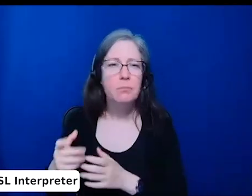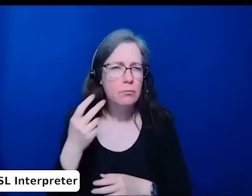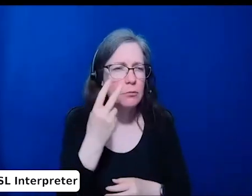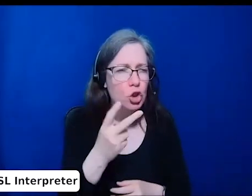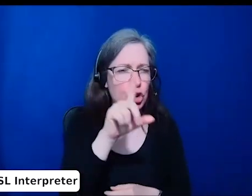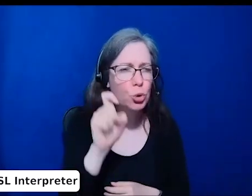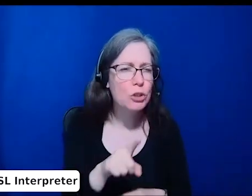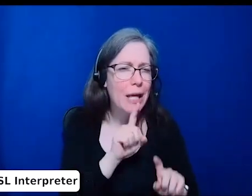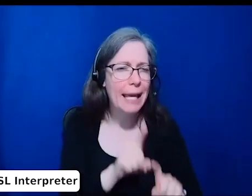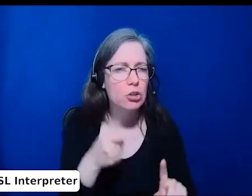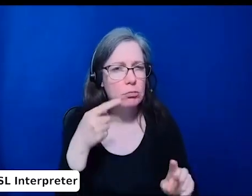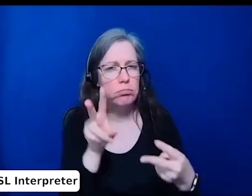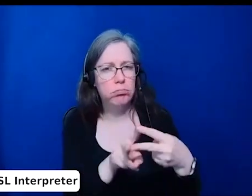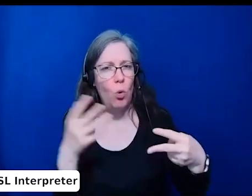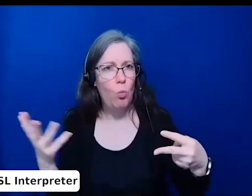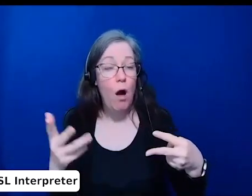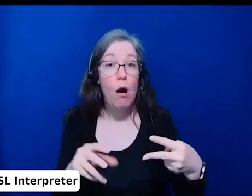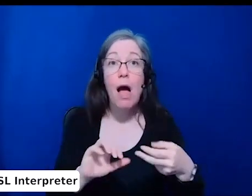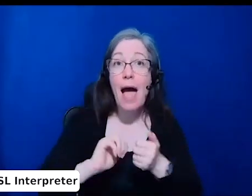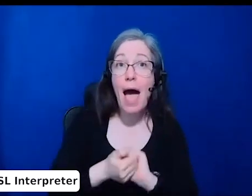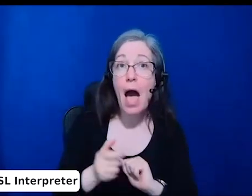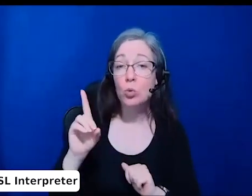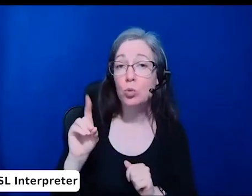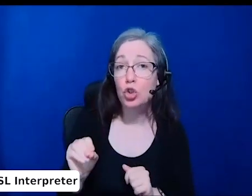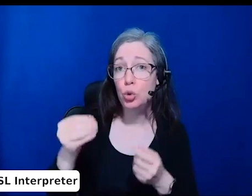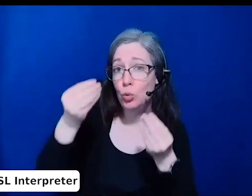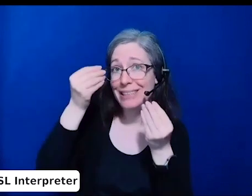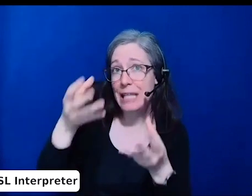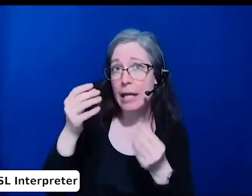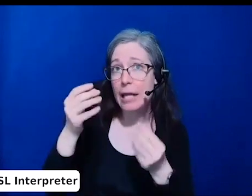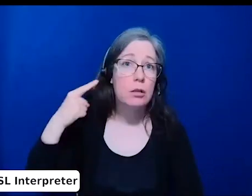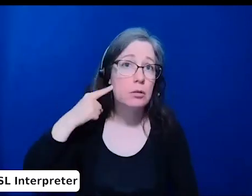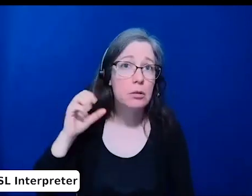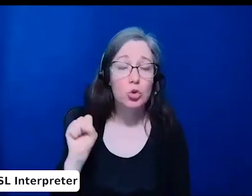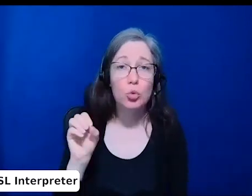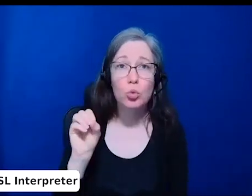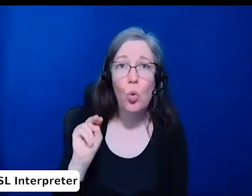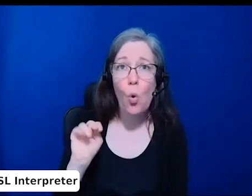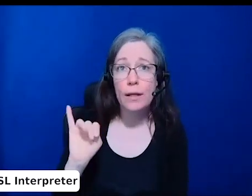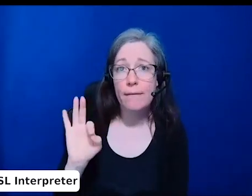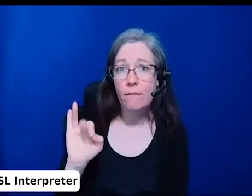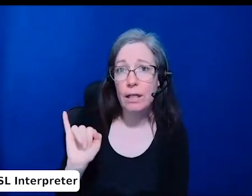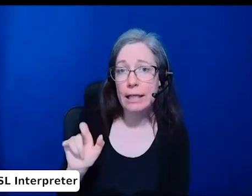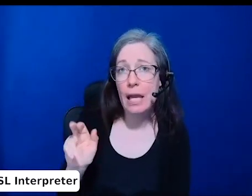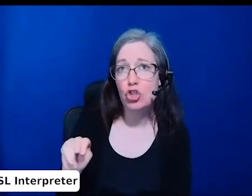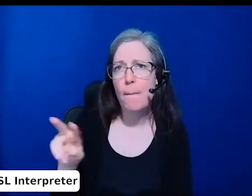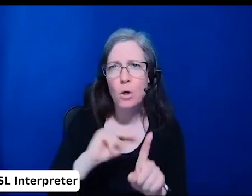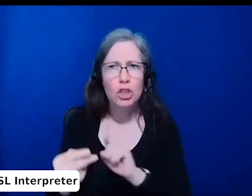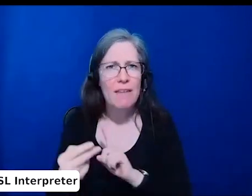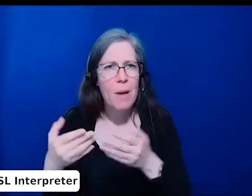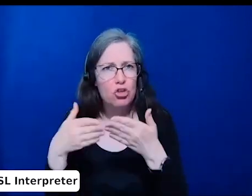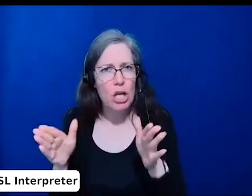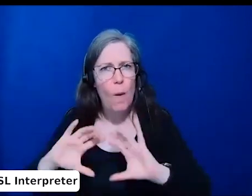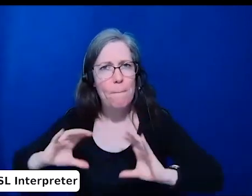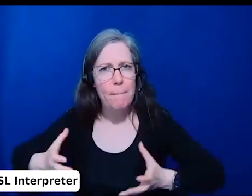study were, how are data sonifications perceived by the general population as a whole, and also members of the blind low